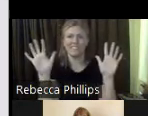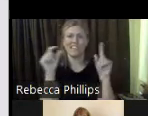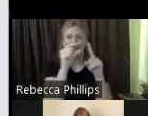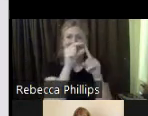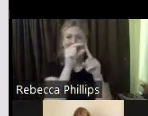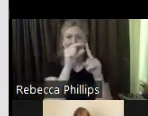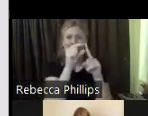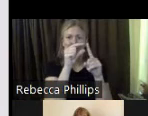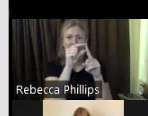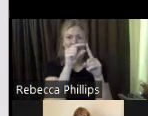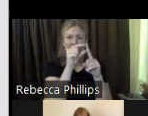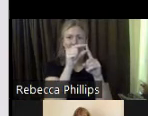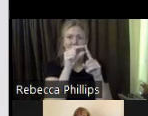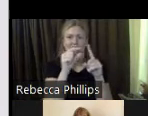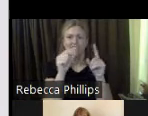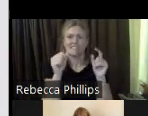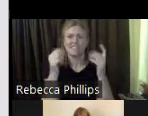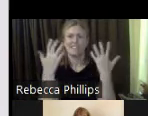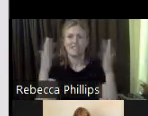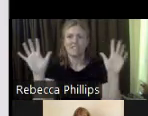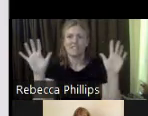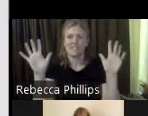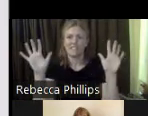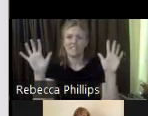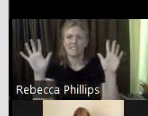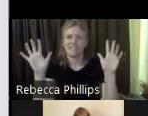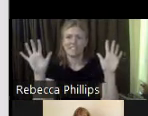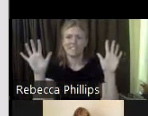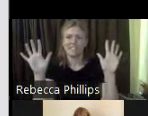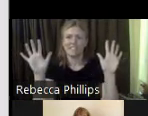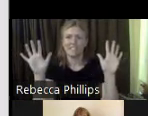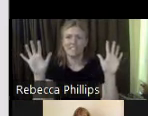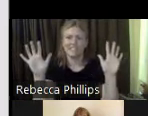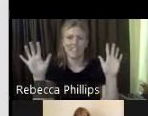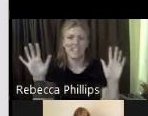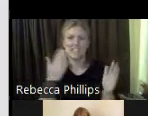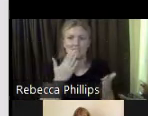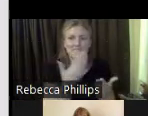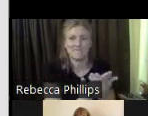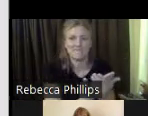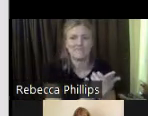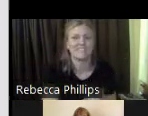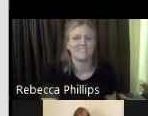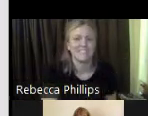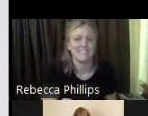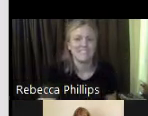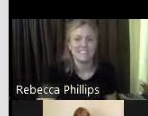finished. Yeah, that's the sign for word. Finished, finished. And good.